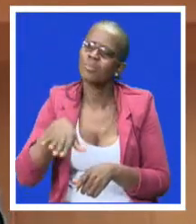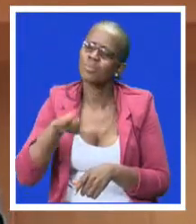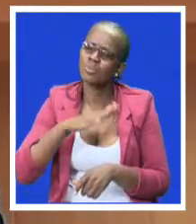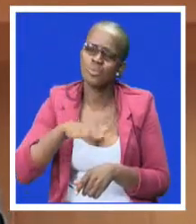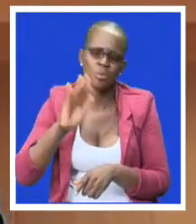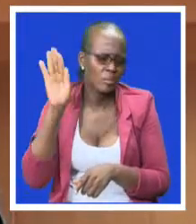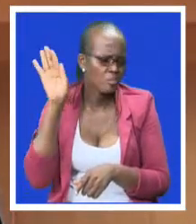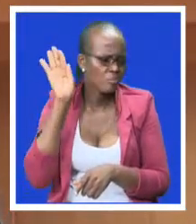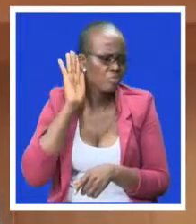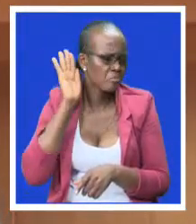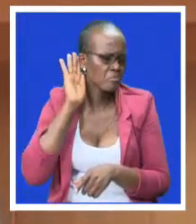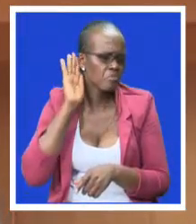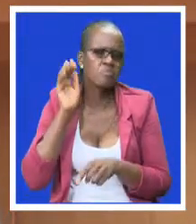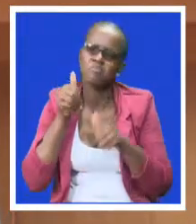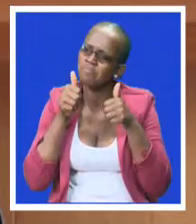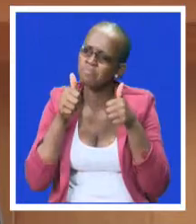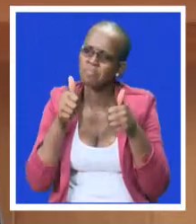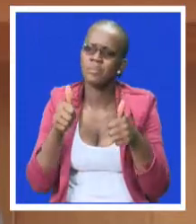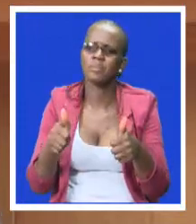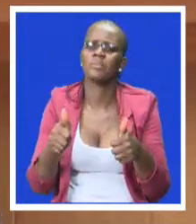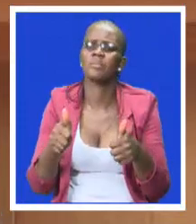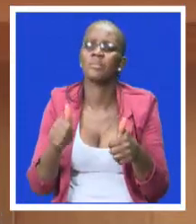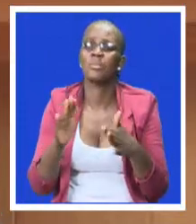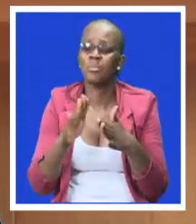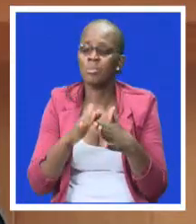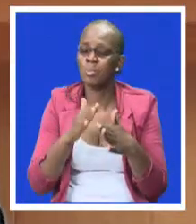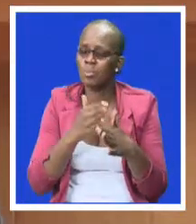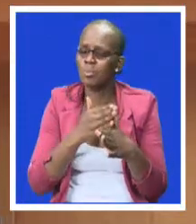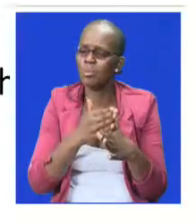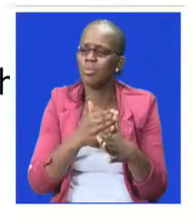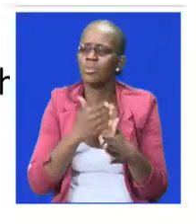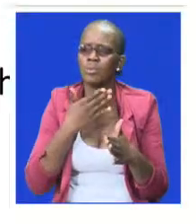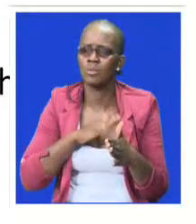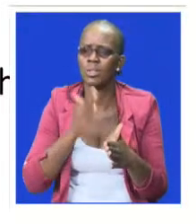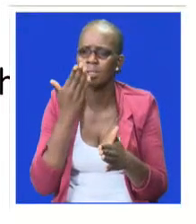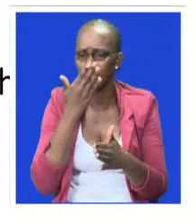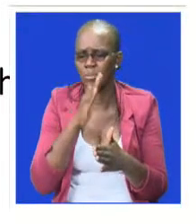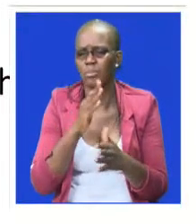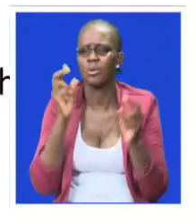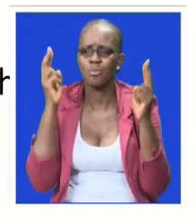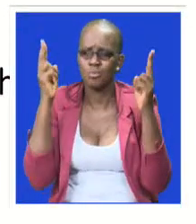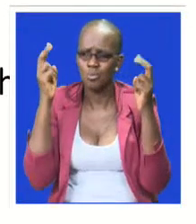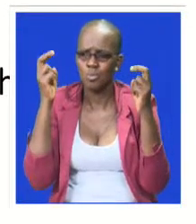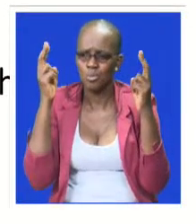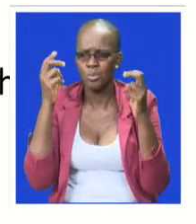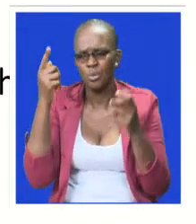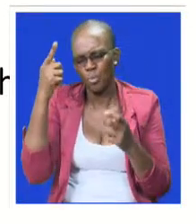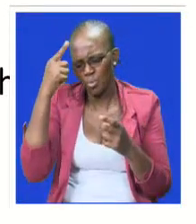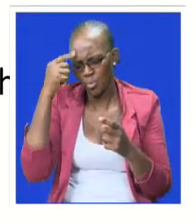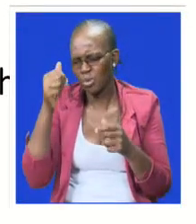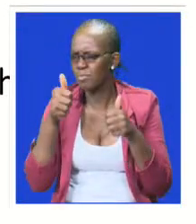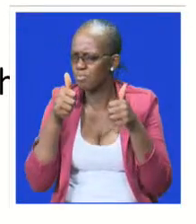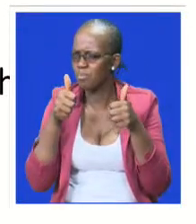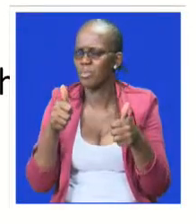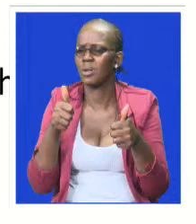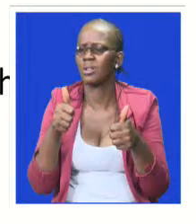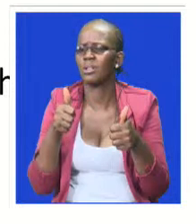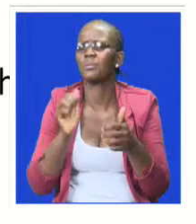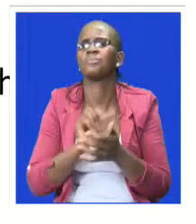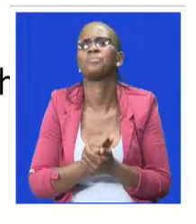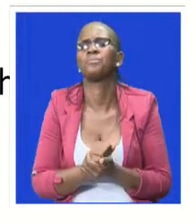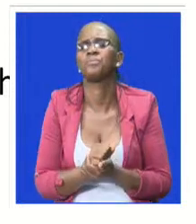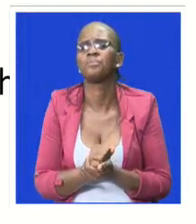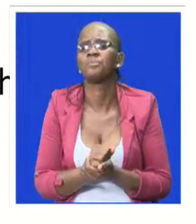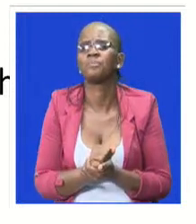I am expecting you, learners at home, to know exactly what do we